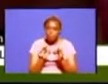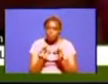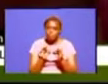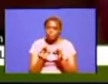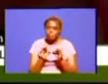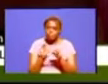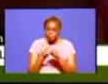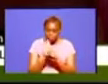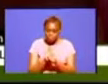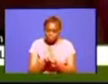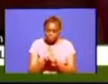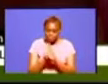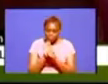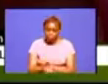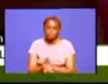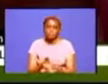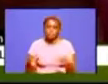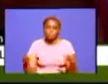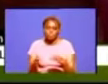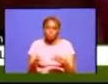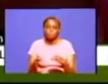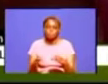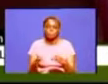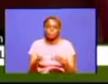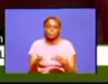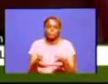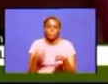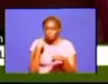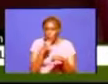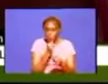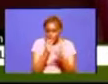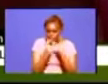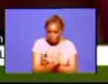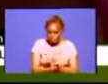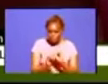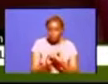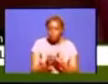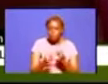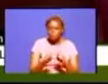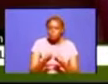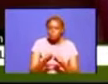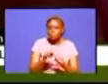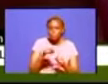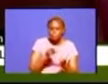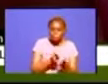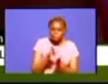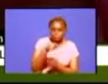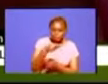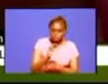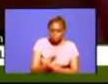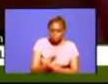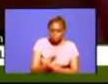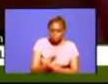persons who are in the informal sectors and those who are not working, cannot afford to pay NHIF contribution by reducing the rates from the